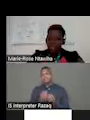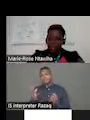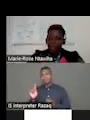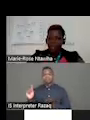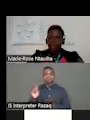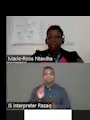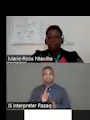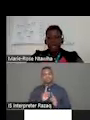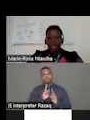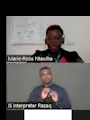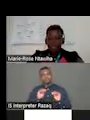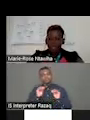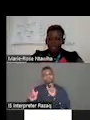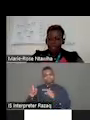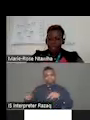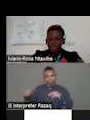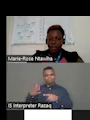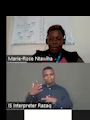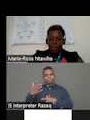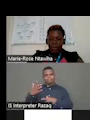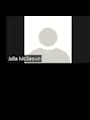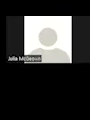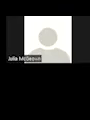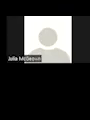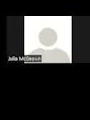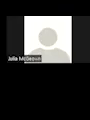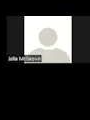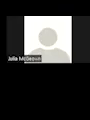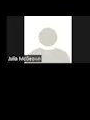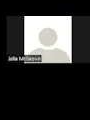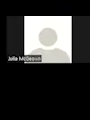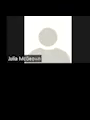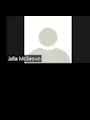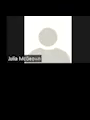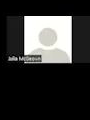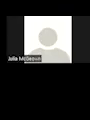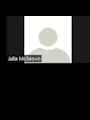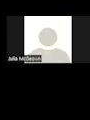It's the videos on the use of tablets.